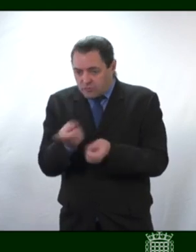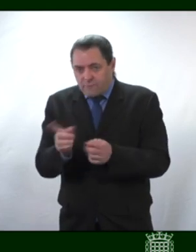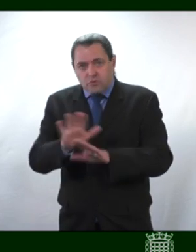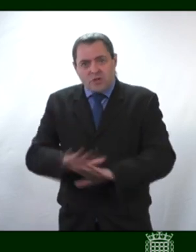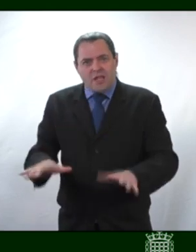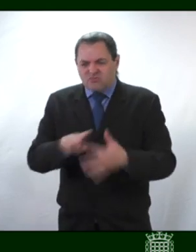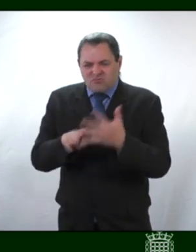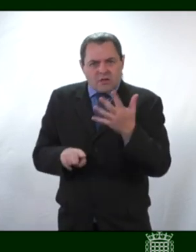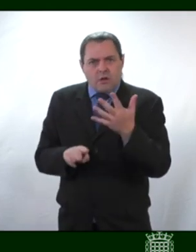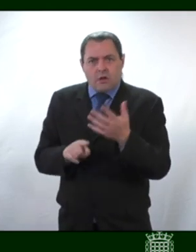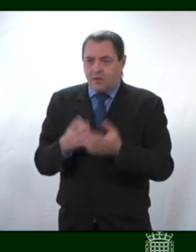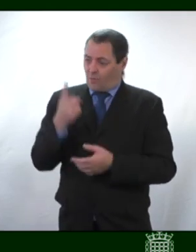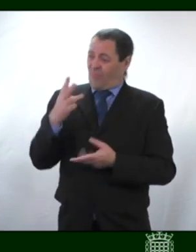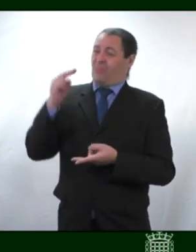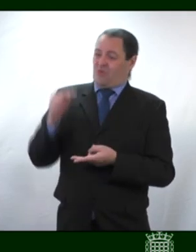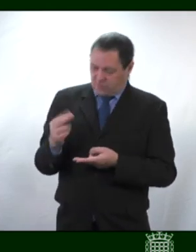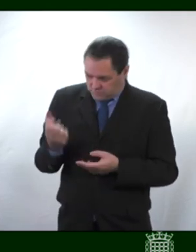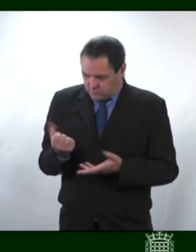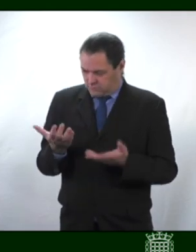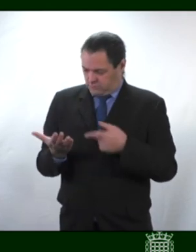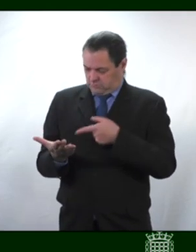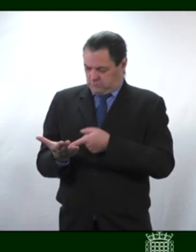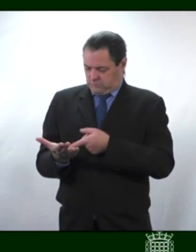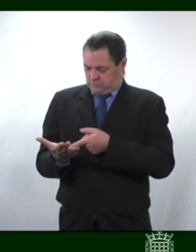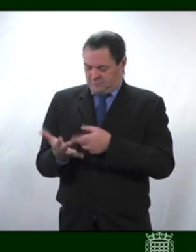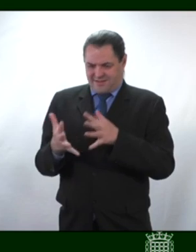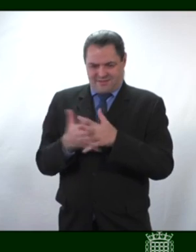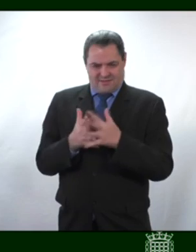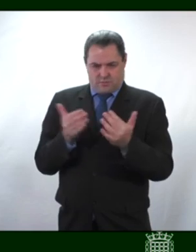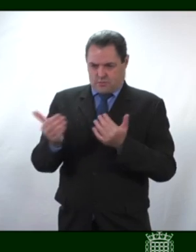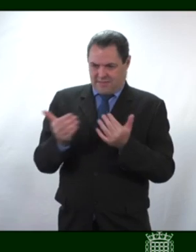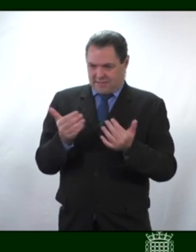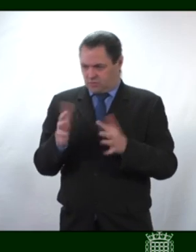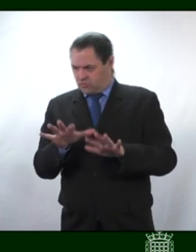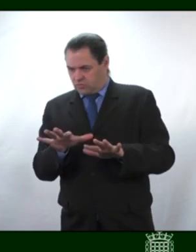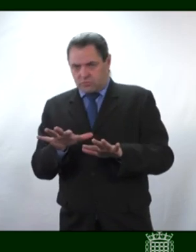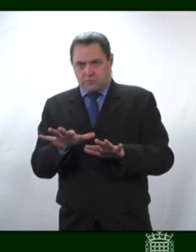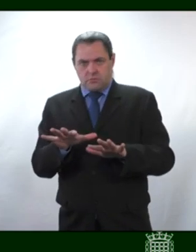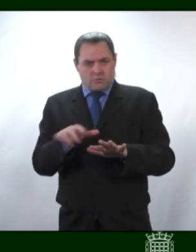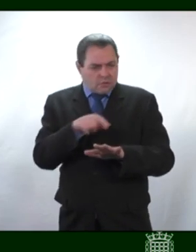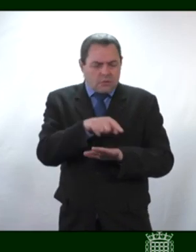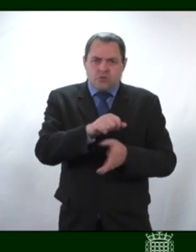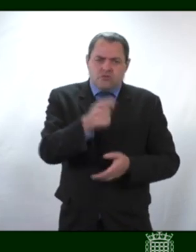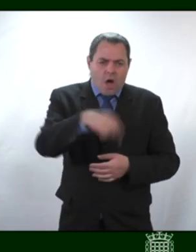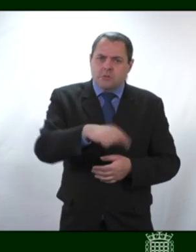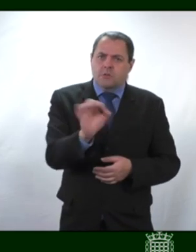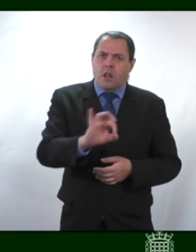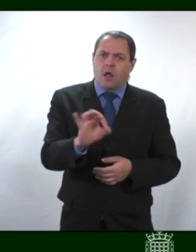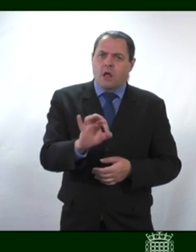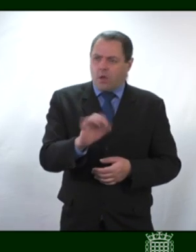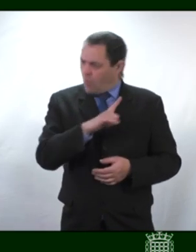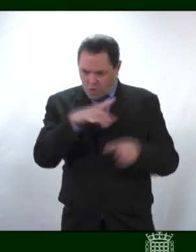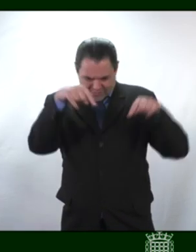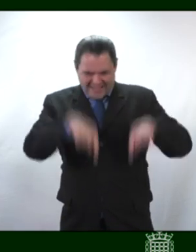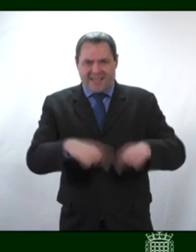snatched away literally overnight? And where is the Chancellor? He should be here to defend the consequences of his